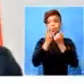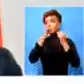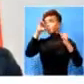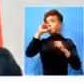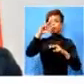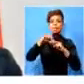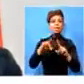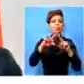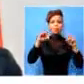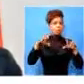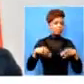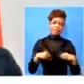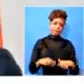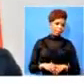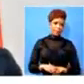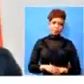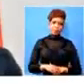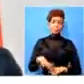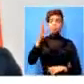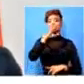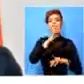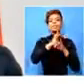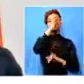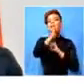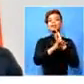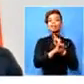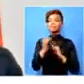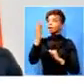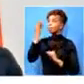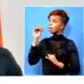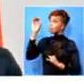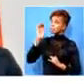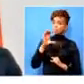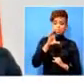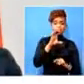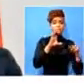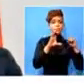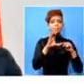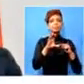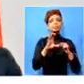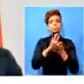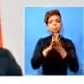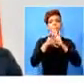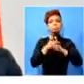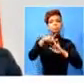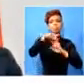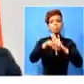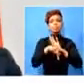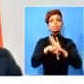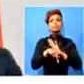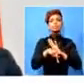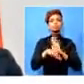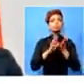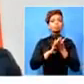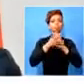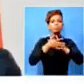accepted. No international financing that will interfere in our policy space must be accepted.